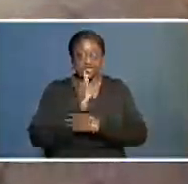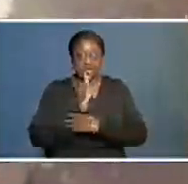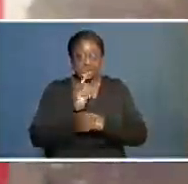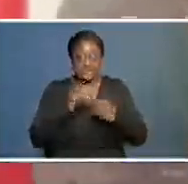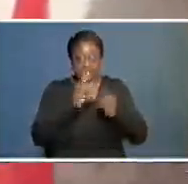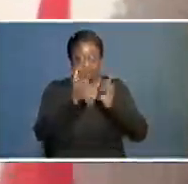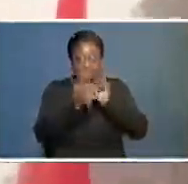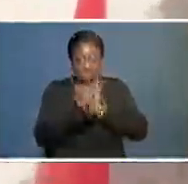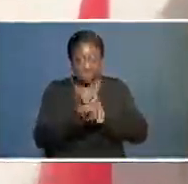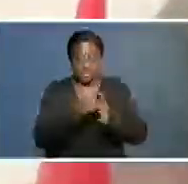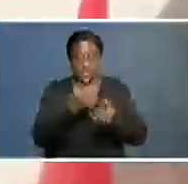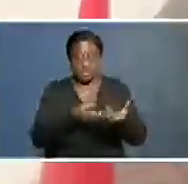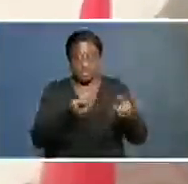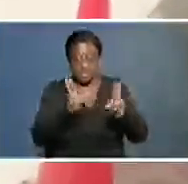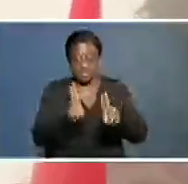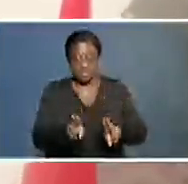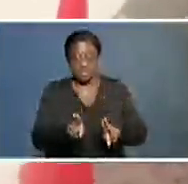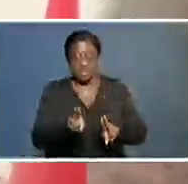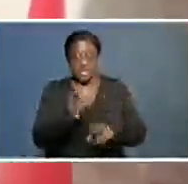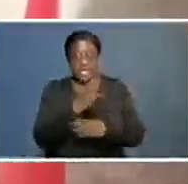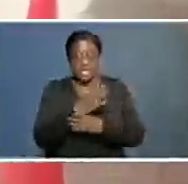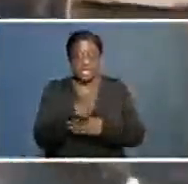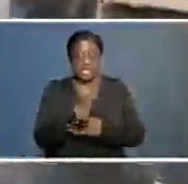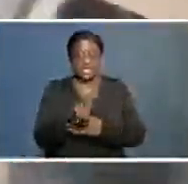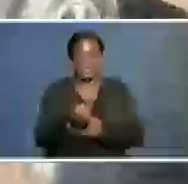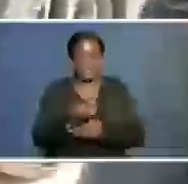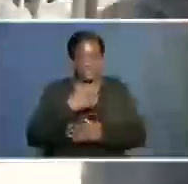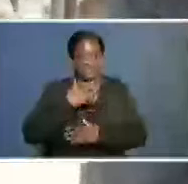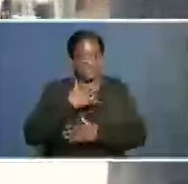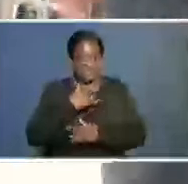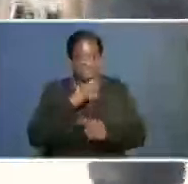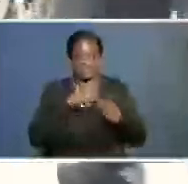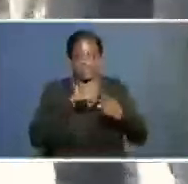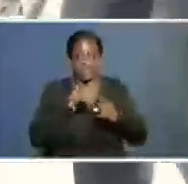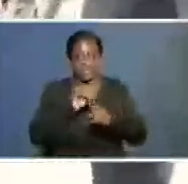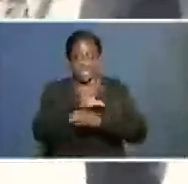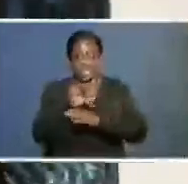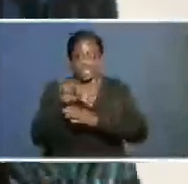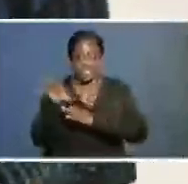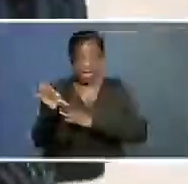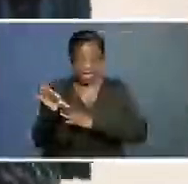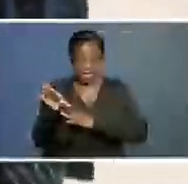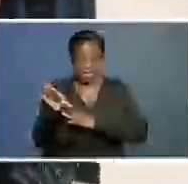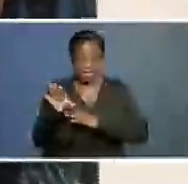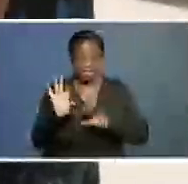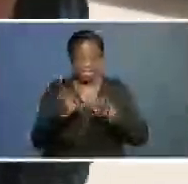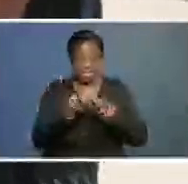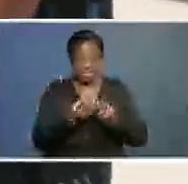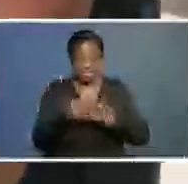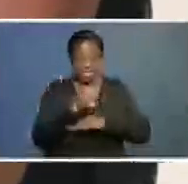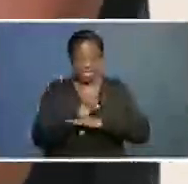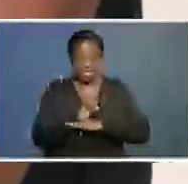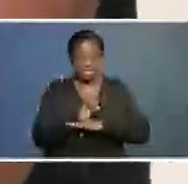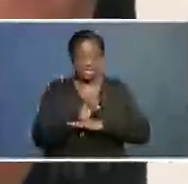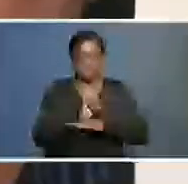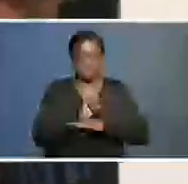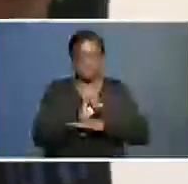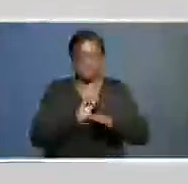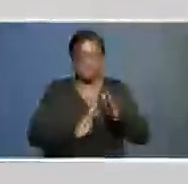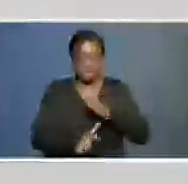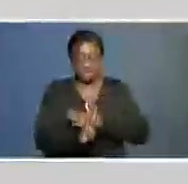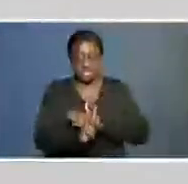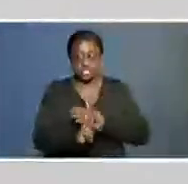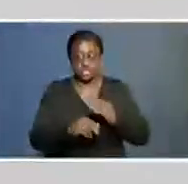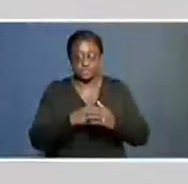specifics during a luncheon. The minister is optimistic about the impact of this family island venture. But